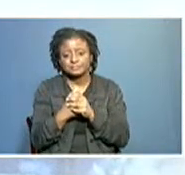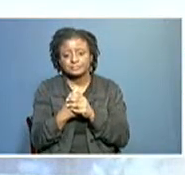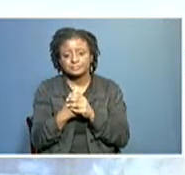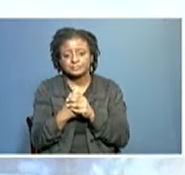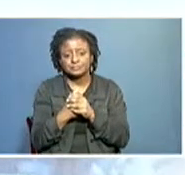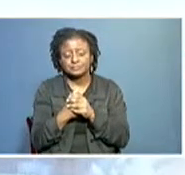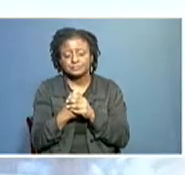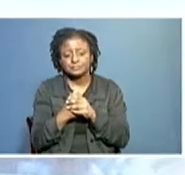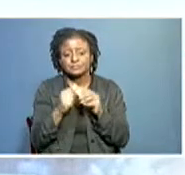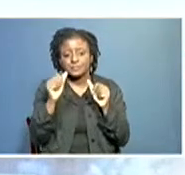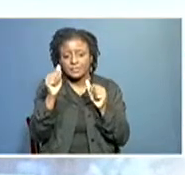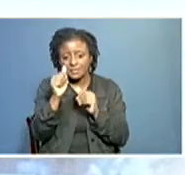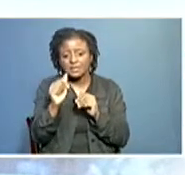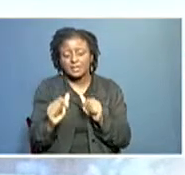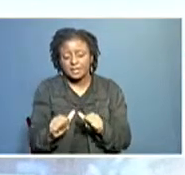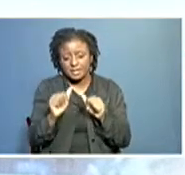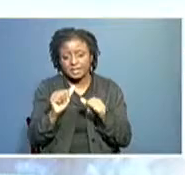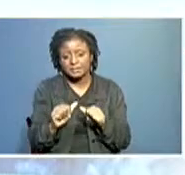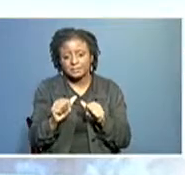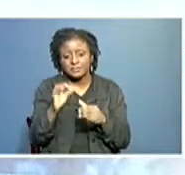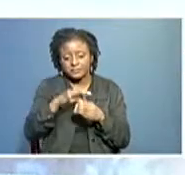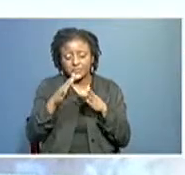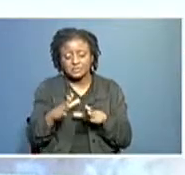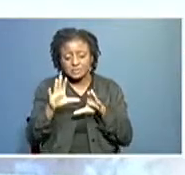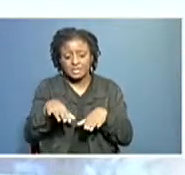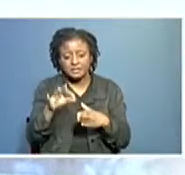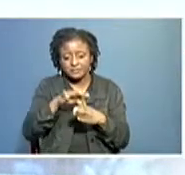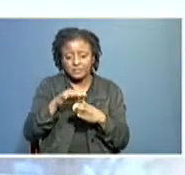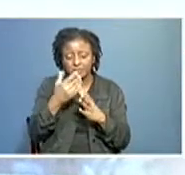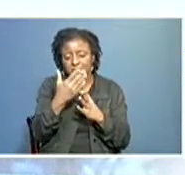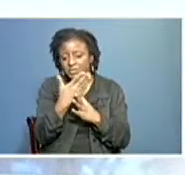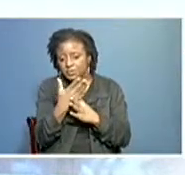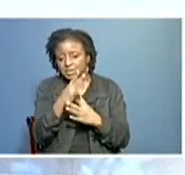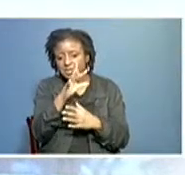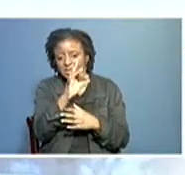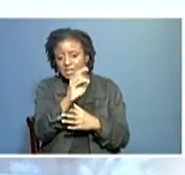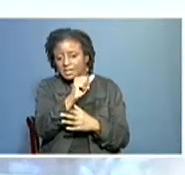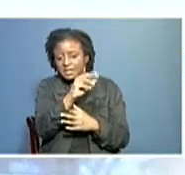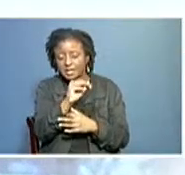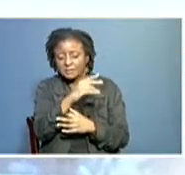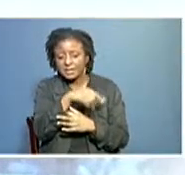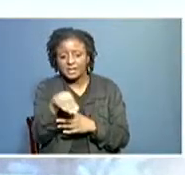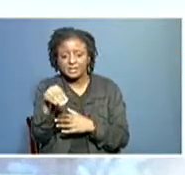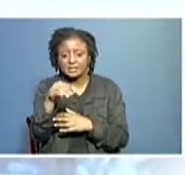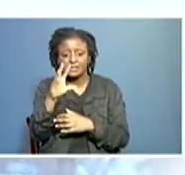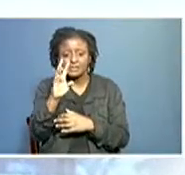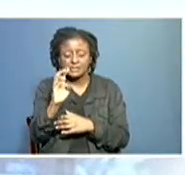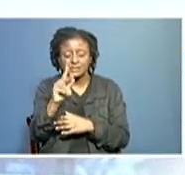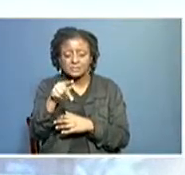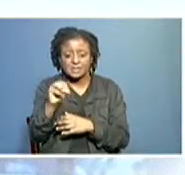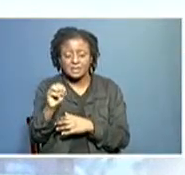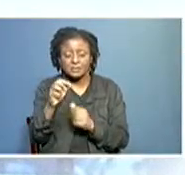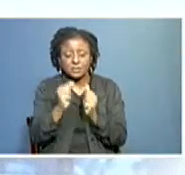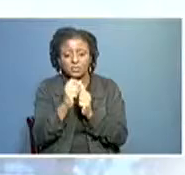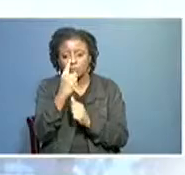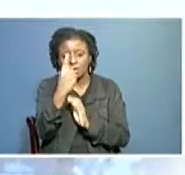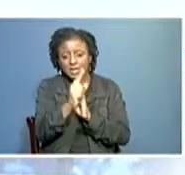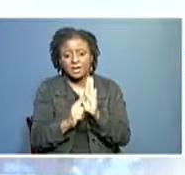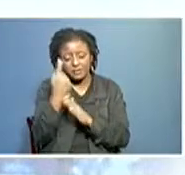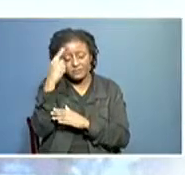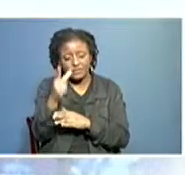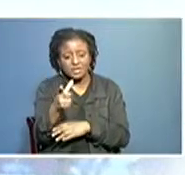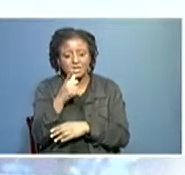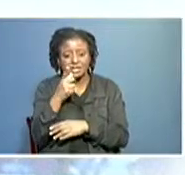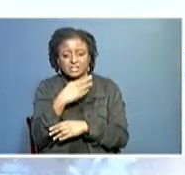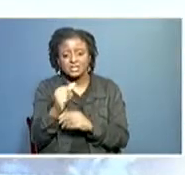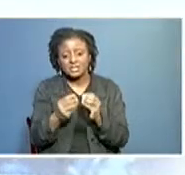Eligible voters can cast their ballot between 8 a.m. and 6 p.m. with 1 hour for lunch plus an extra hour to vote. A voter's card